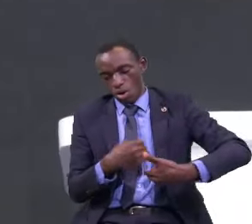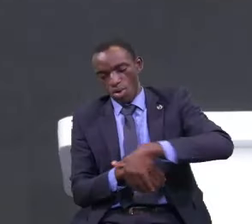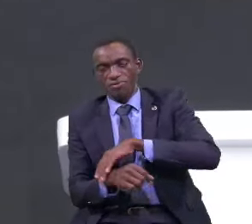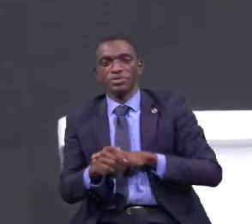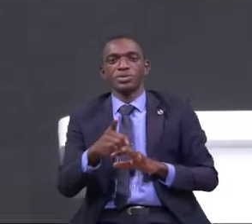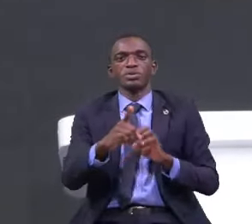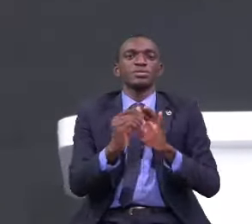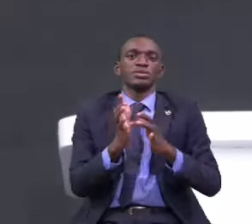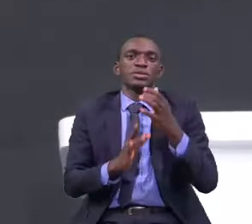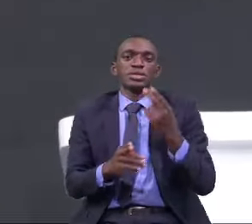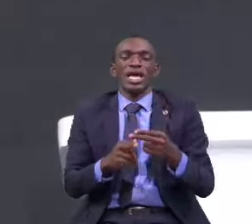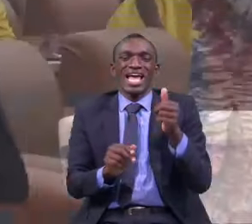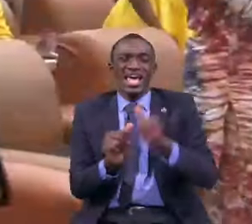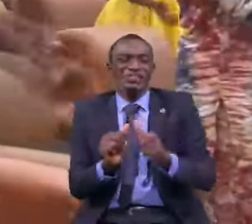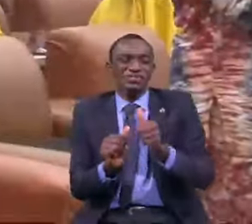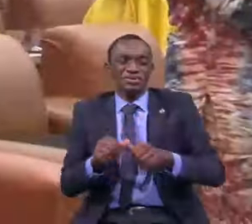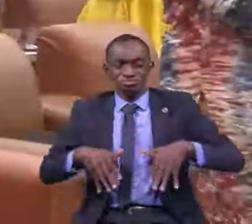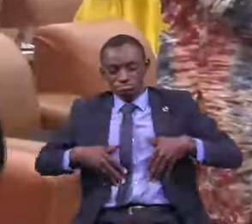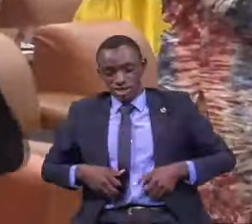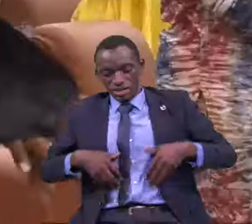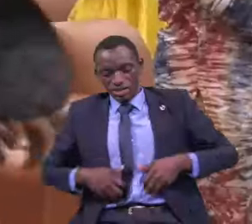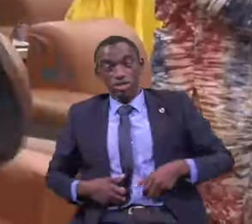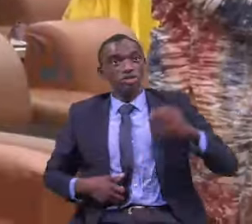Every tiredness the Lord will take away.